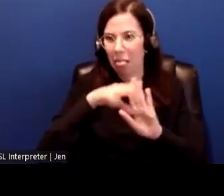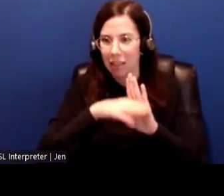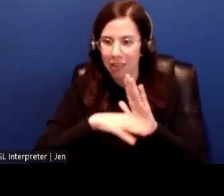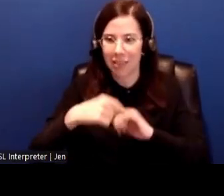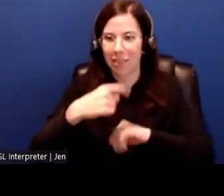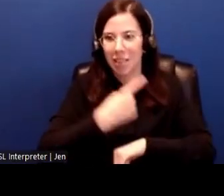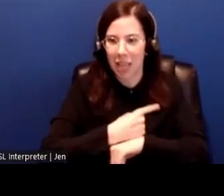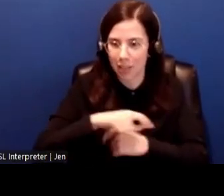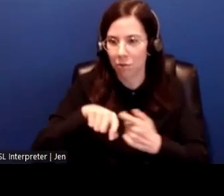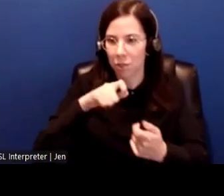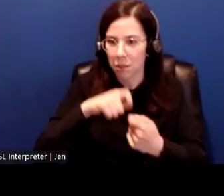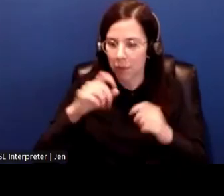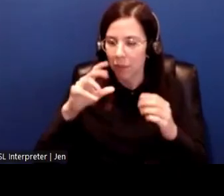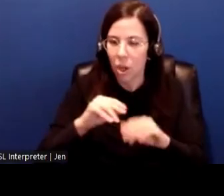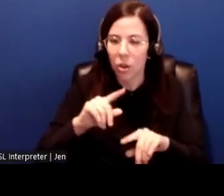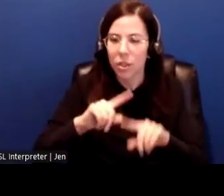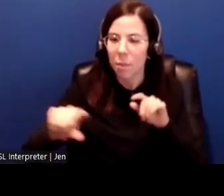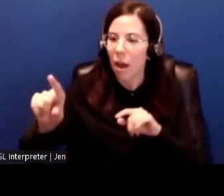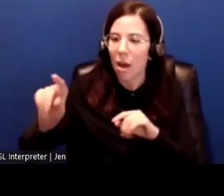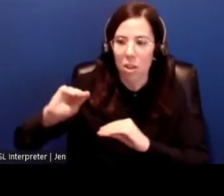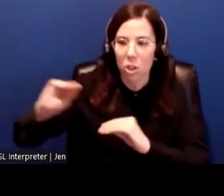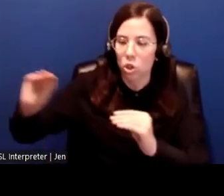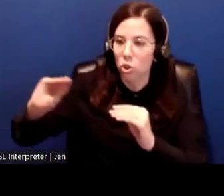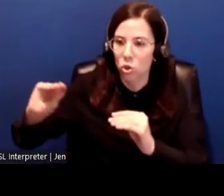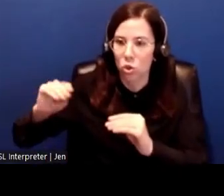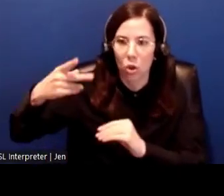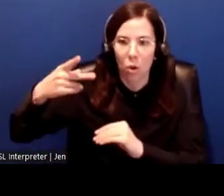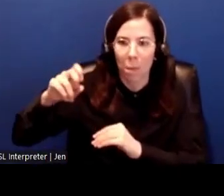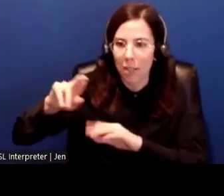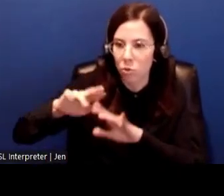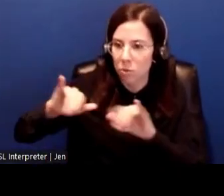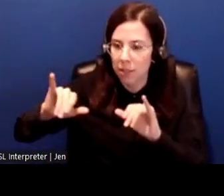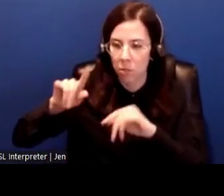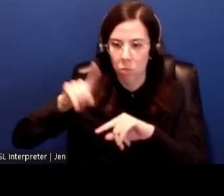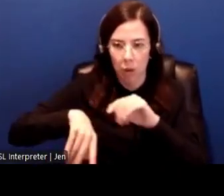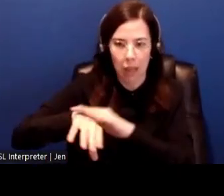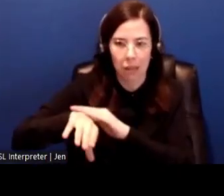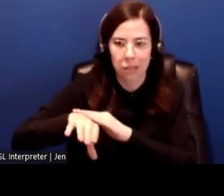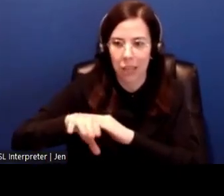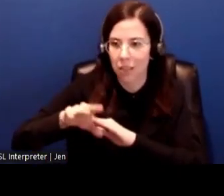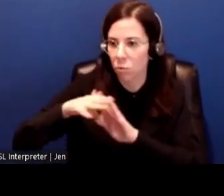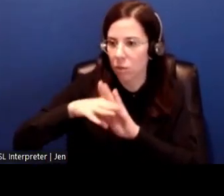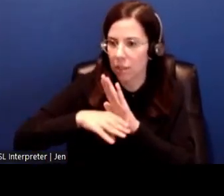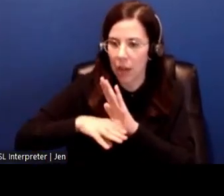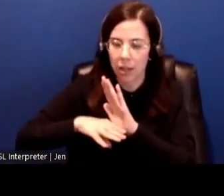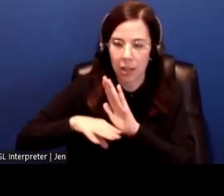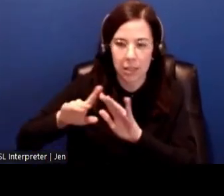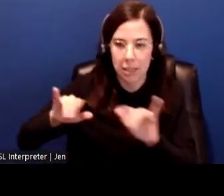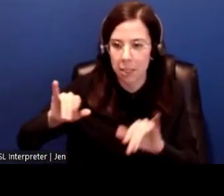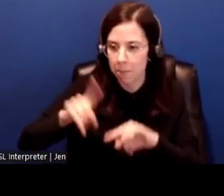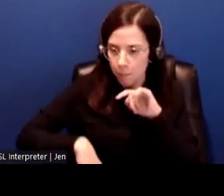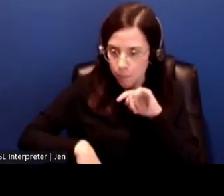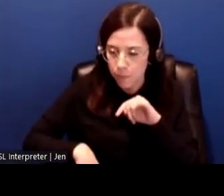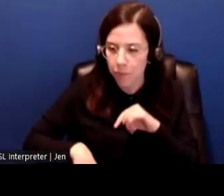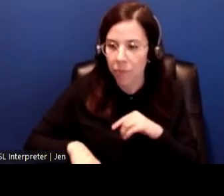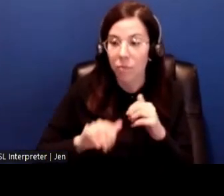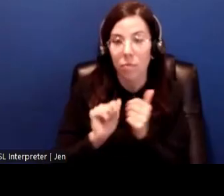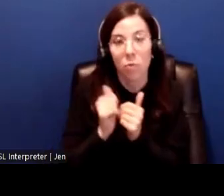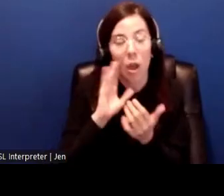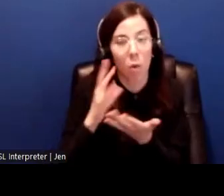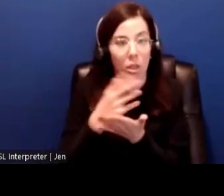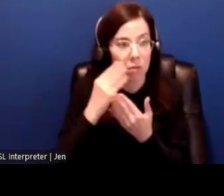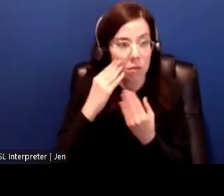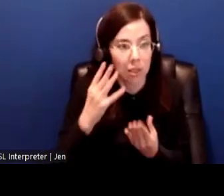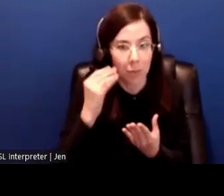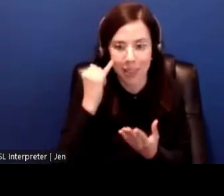certain hearings, but there is no PACER system and no ability to access that through a docketing system. So the only way you're going to get that information is if you're